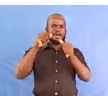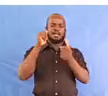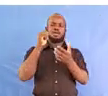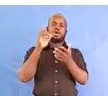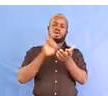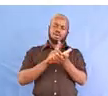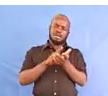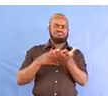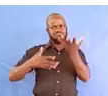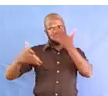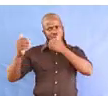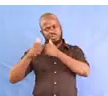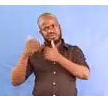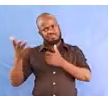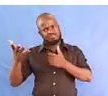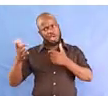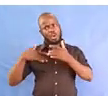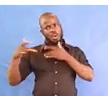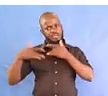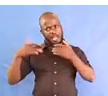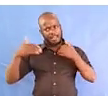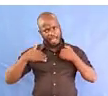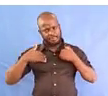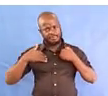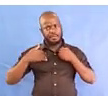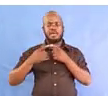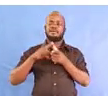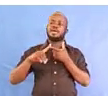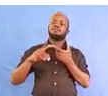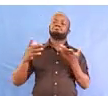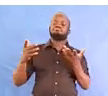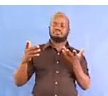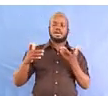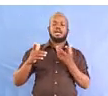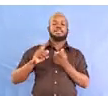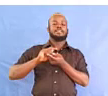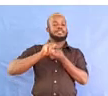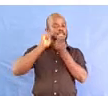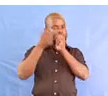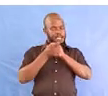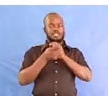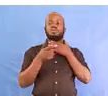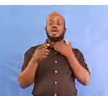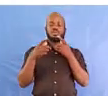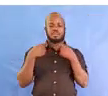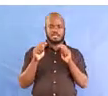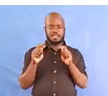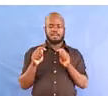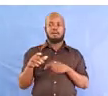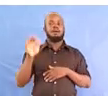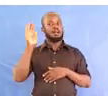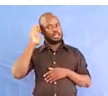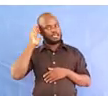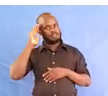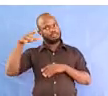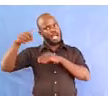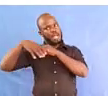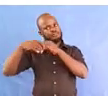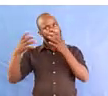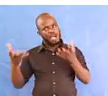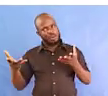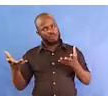qualified doctor what the best plan is for your health. Discuss with him or her any concerns you may have and radical life changes you want to